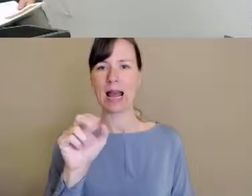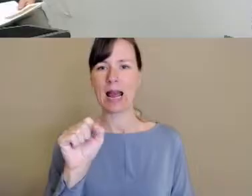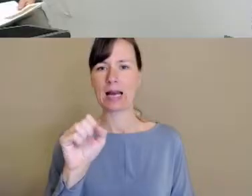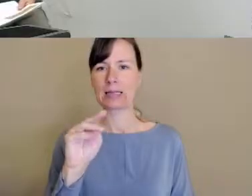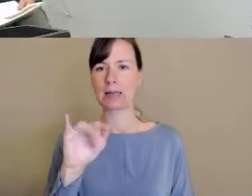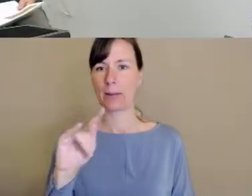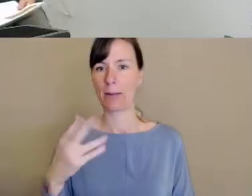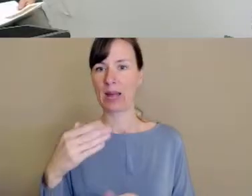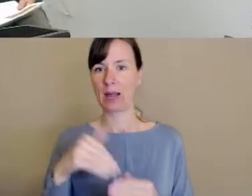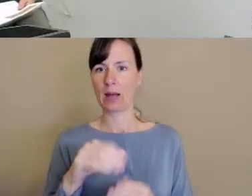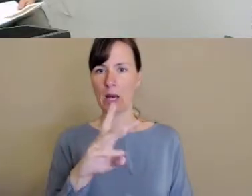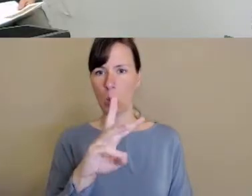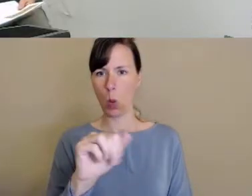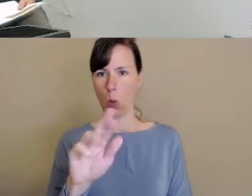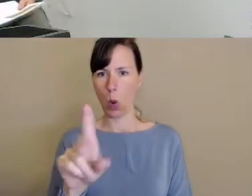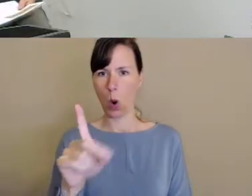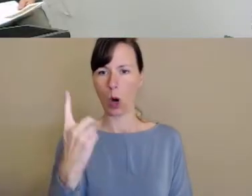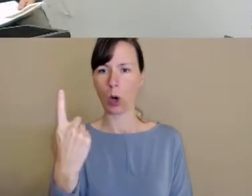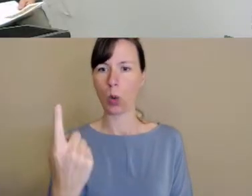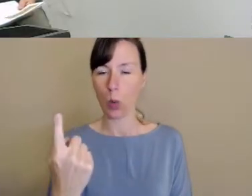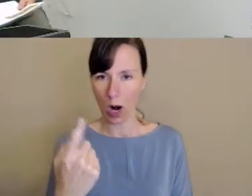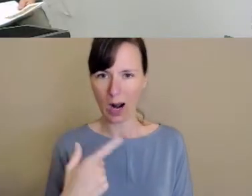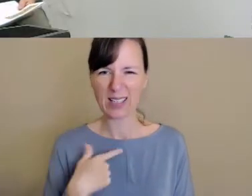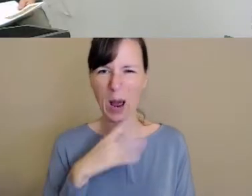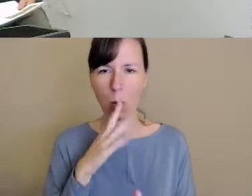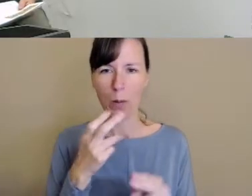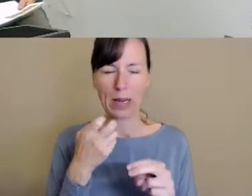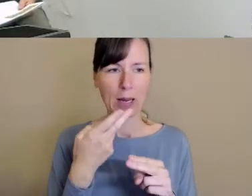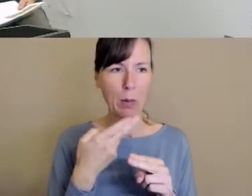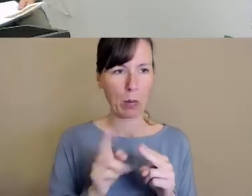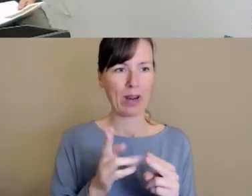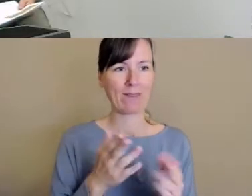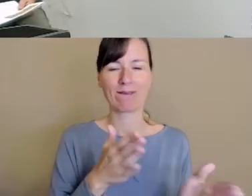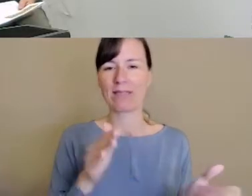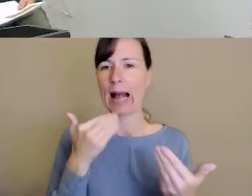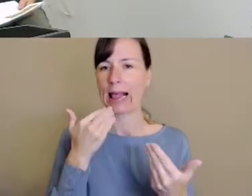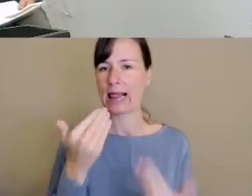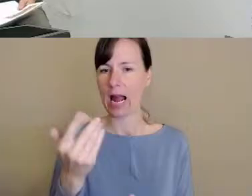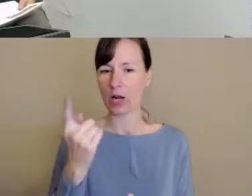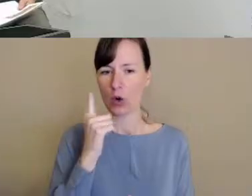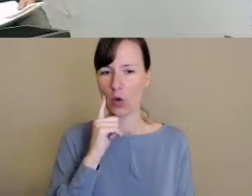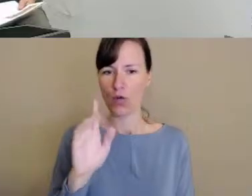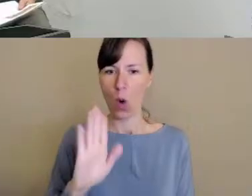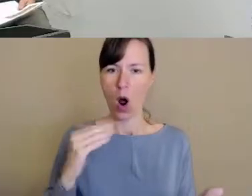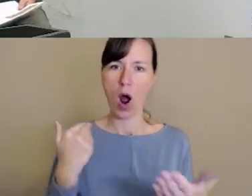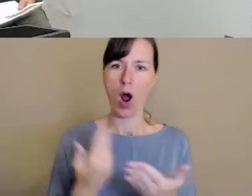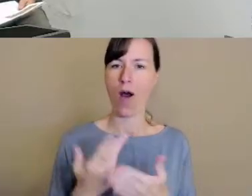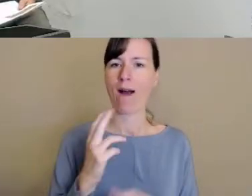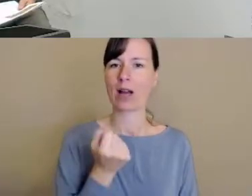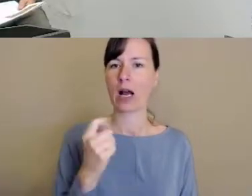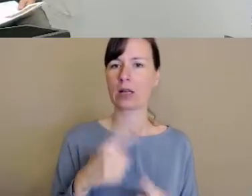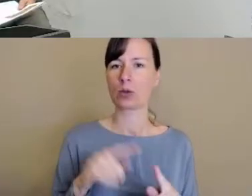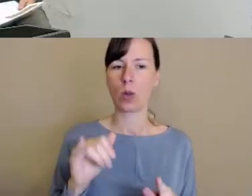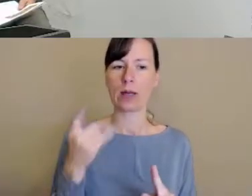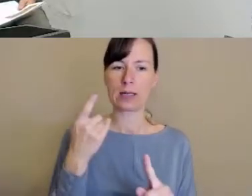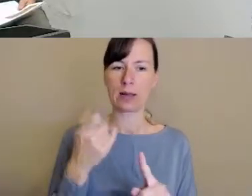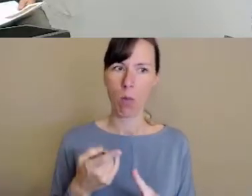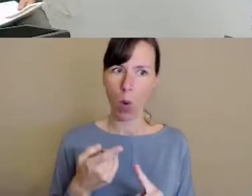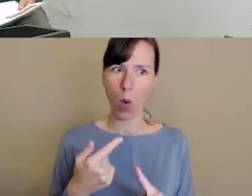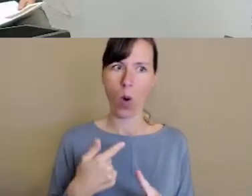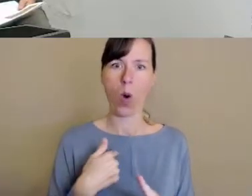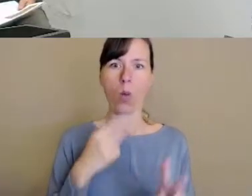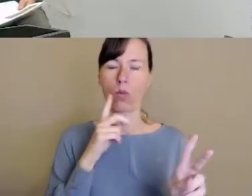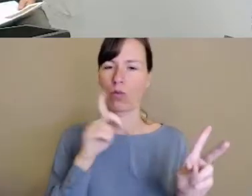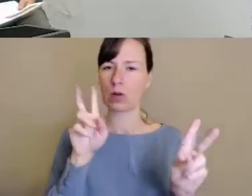thank you for getting us to this point. And we look forward to discussions